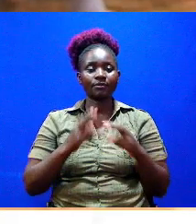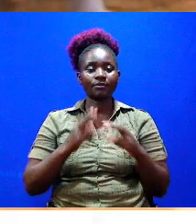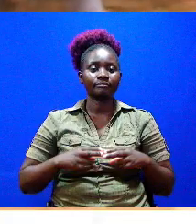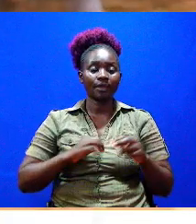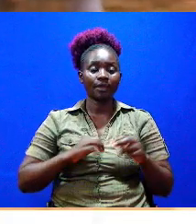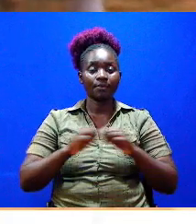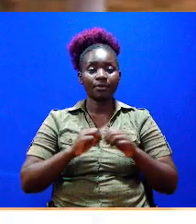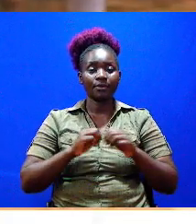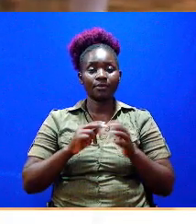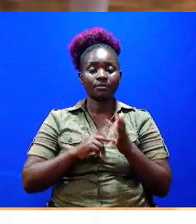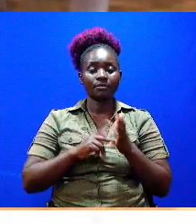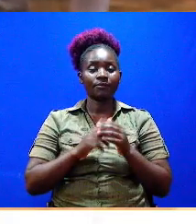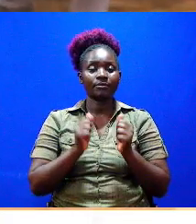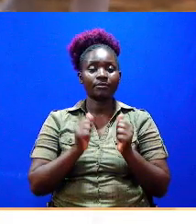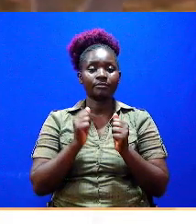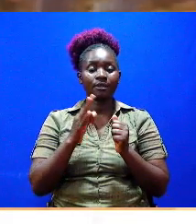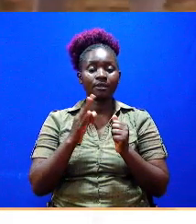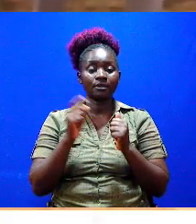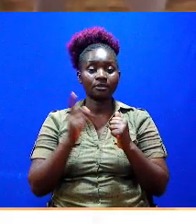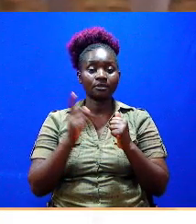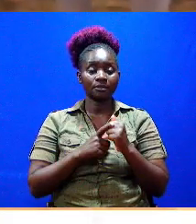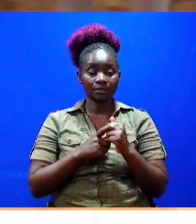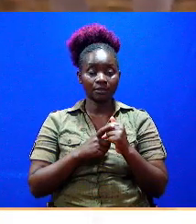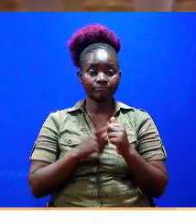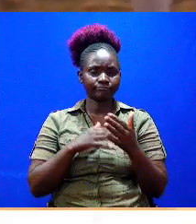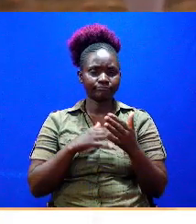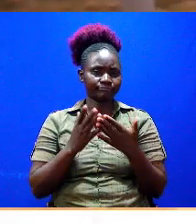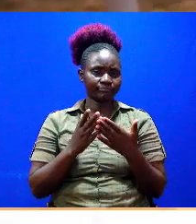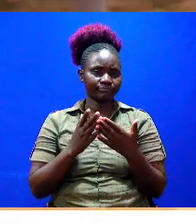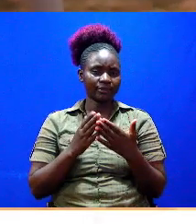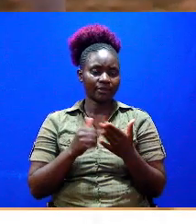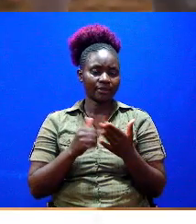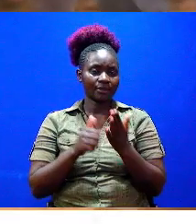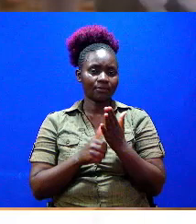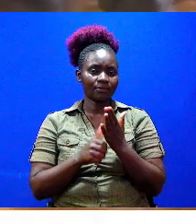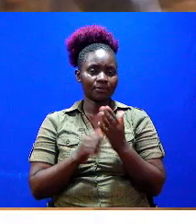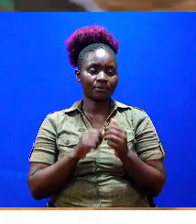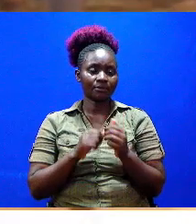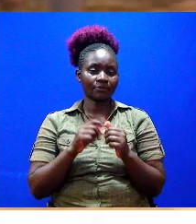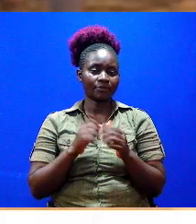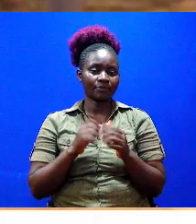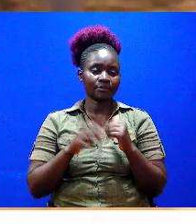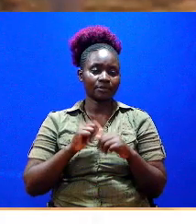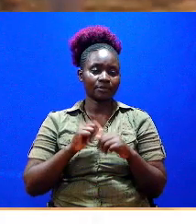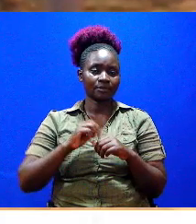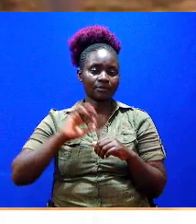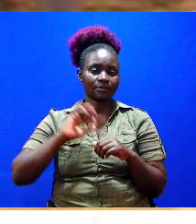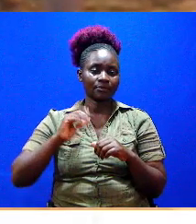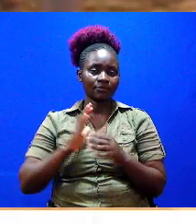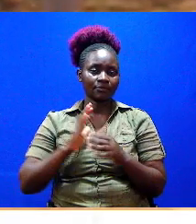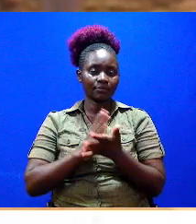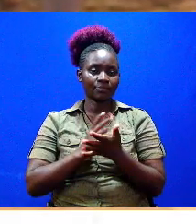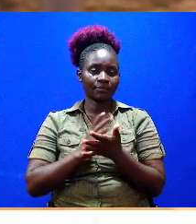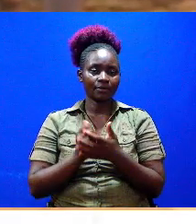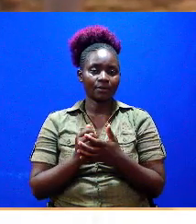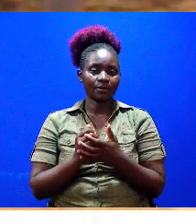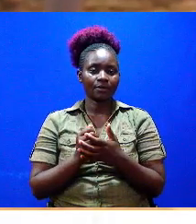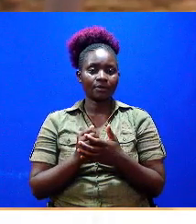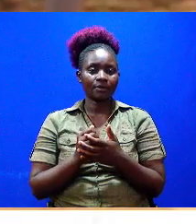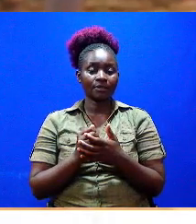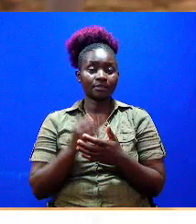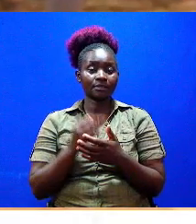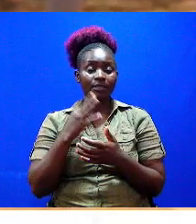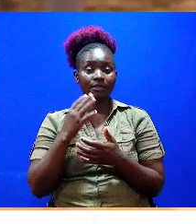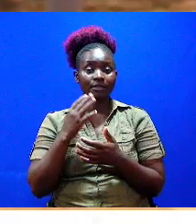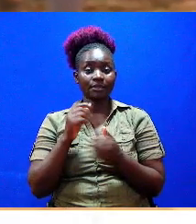mean of 316 despite the fact that we had the highest number in the sub county that is 265 candidates I really want to